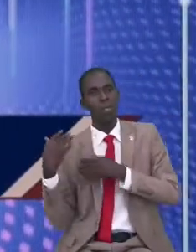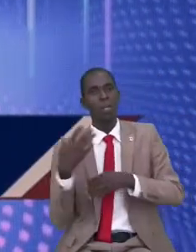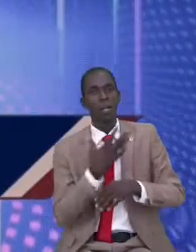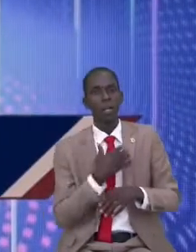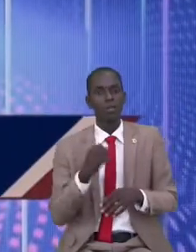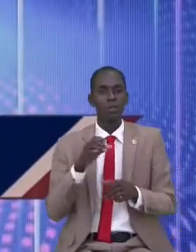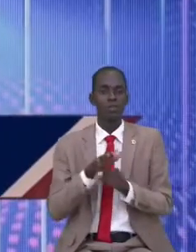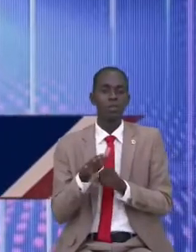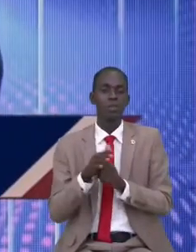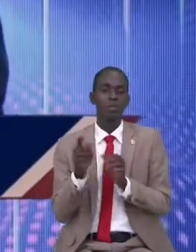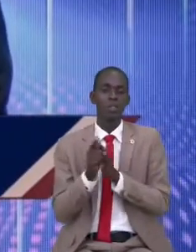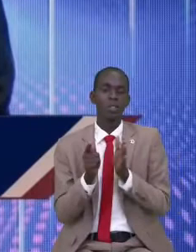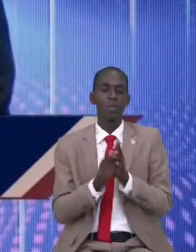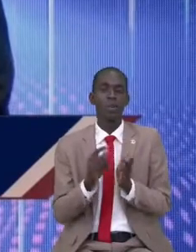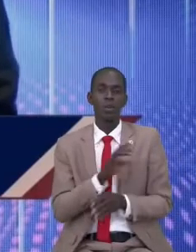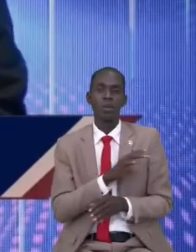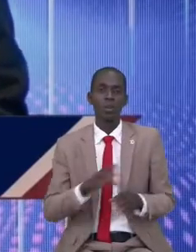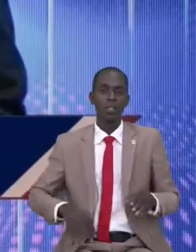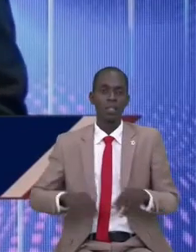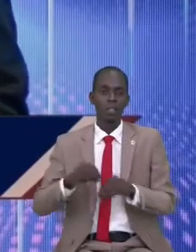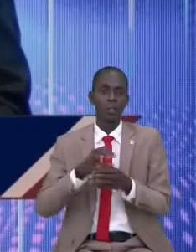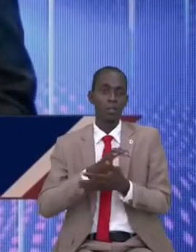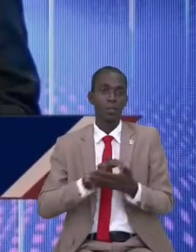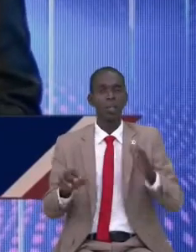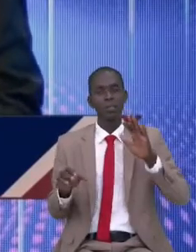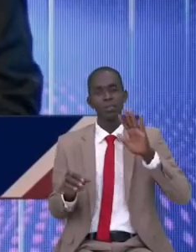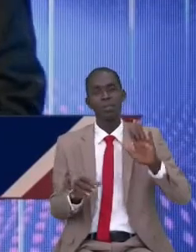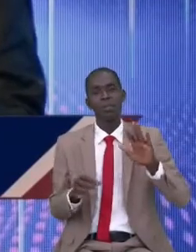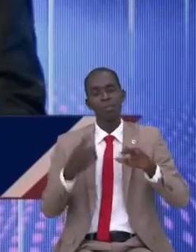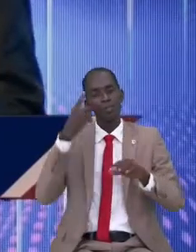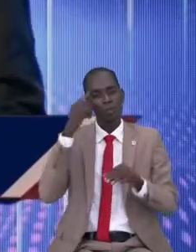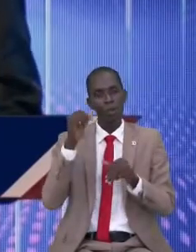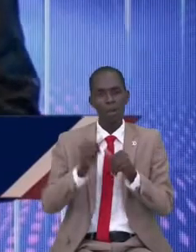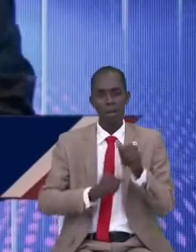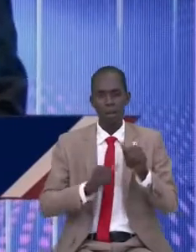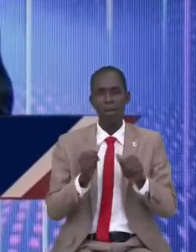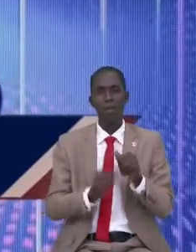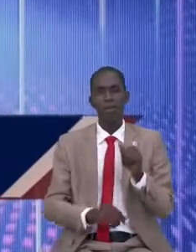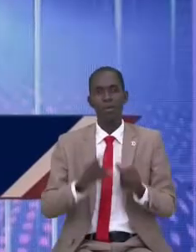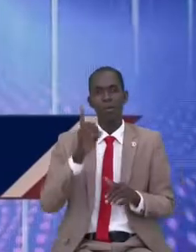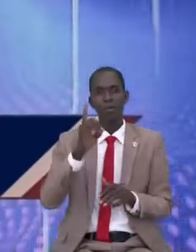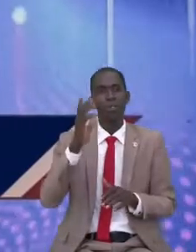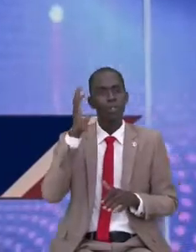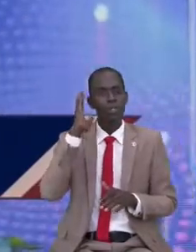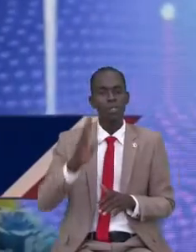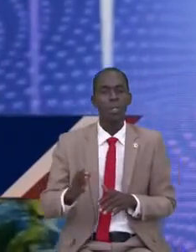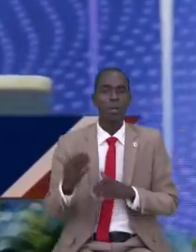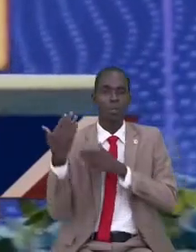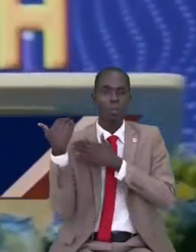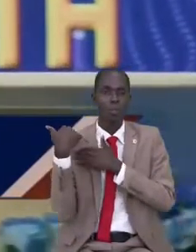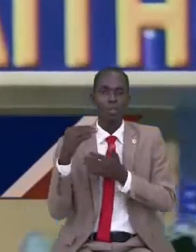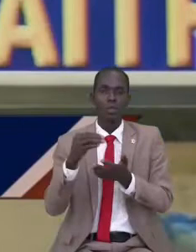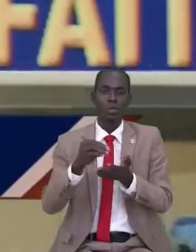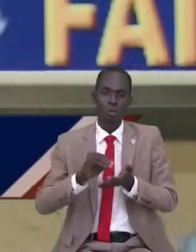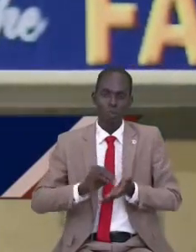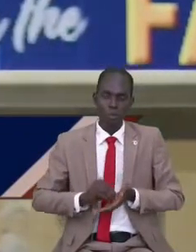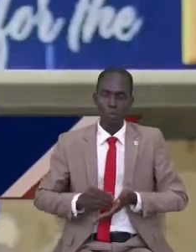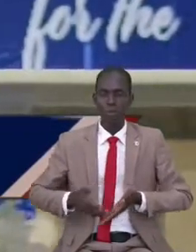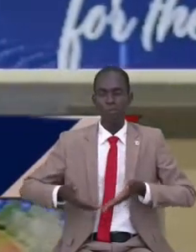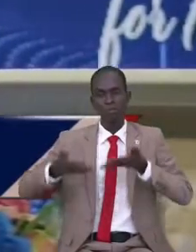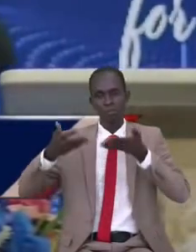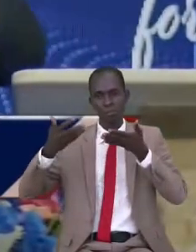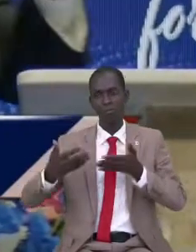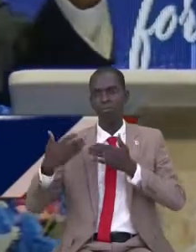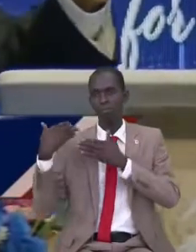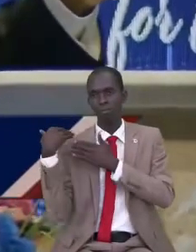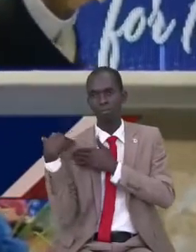5. In verse 5, it says, for every man shall bear his own burden.